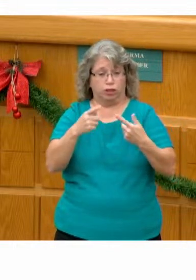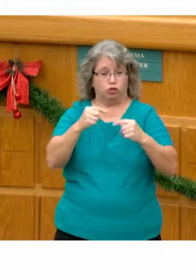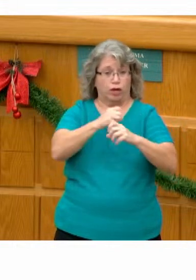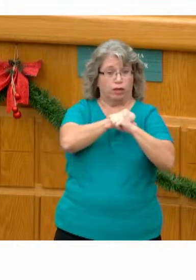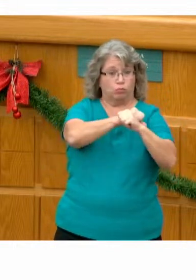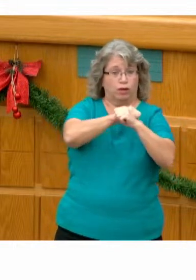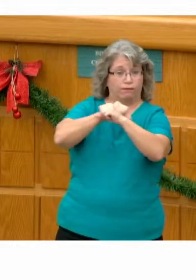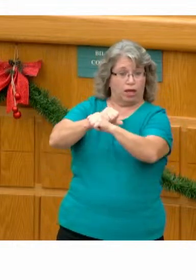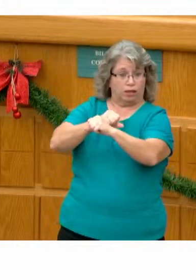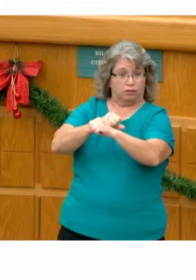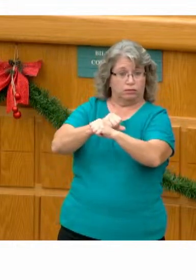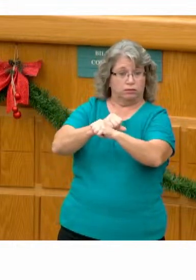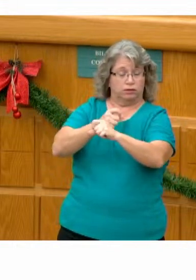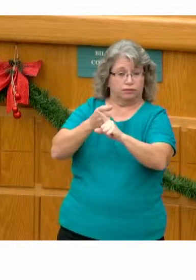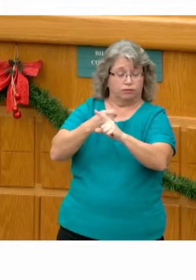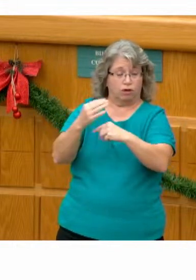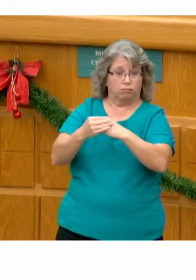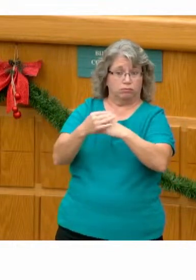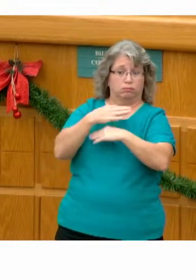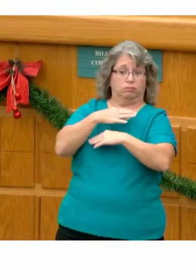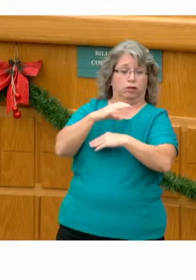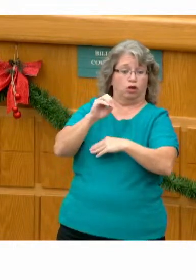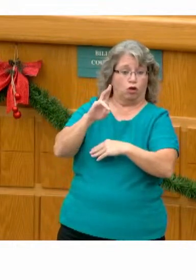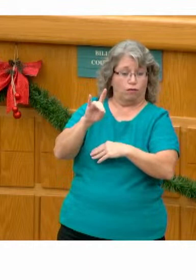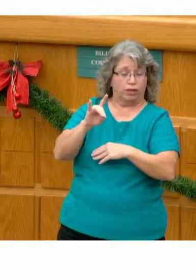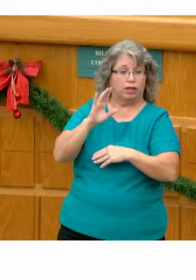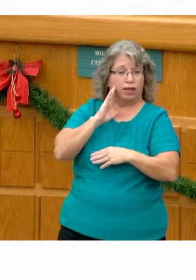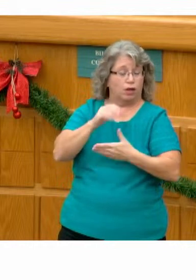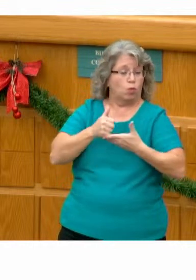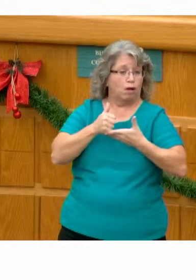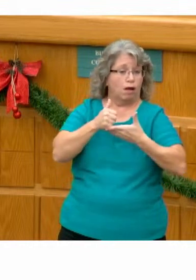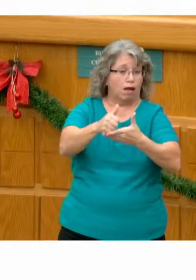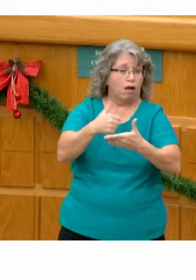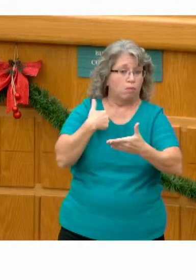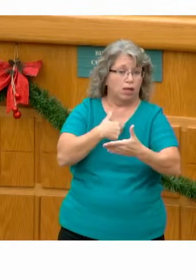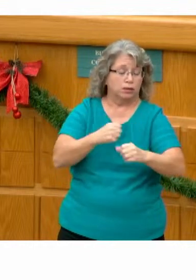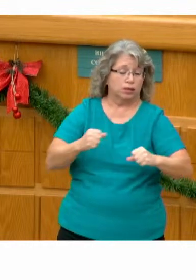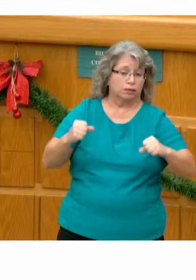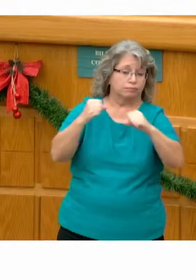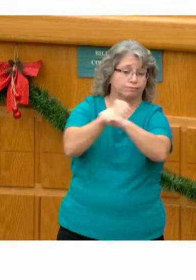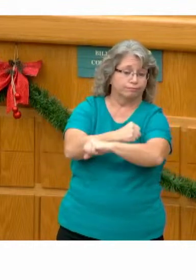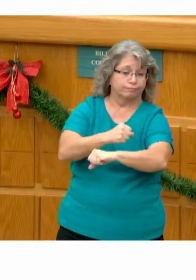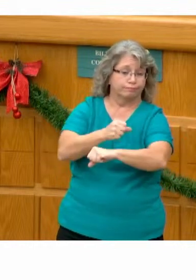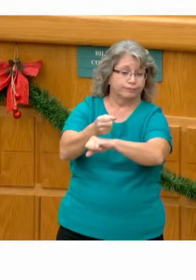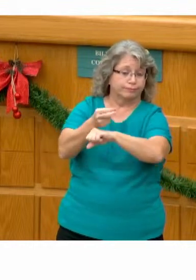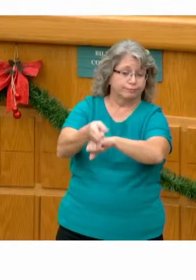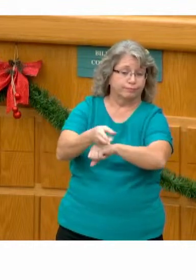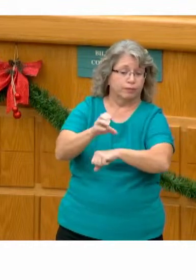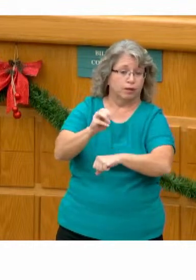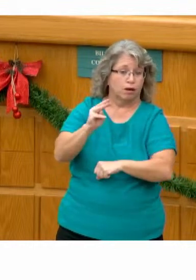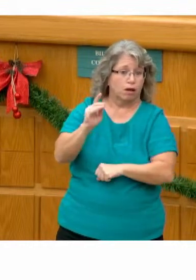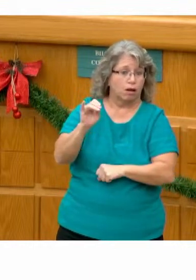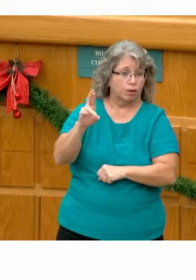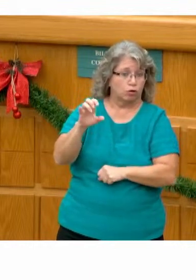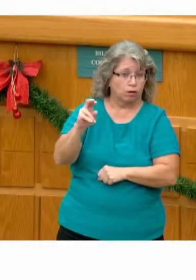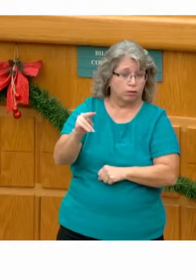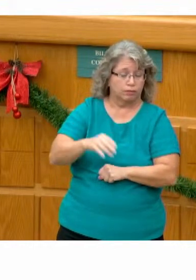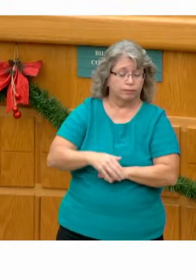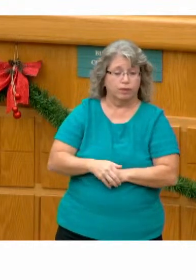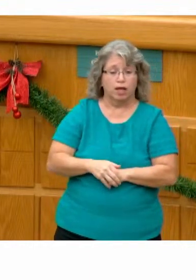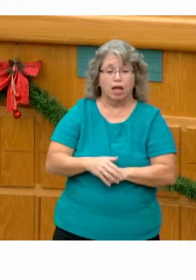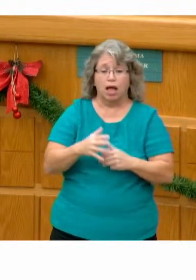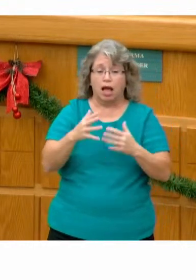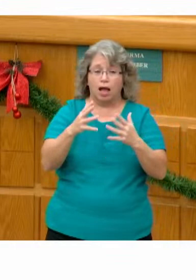contracting or spreading COVID, then that will help us to combat Omicron. I do want to point out that right now, the